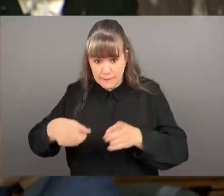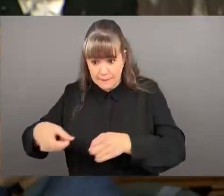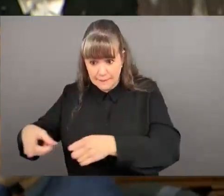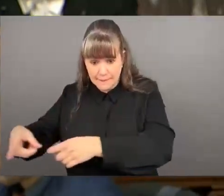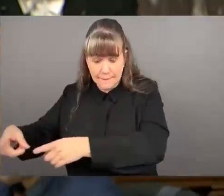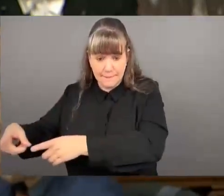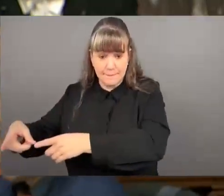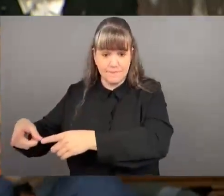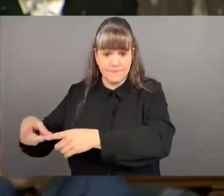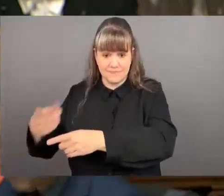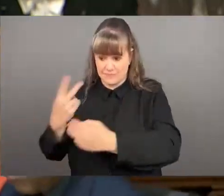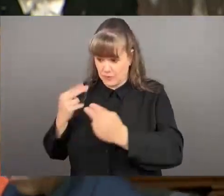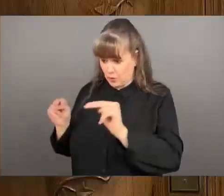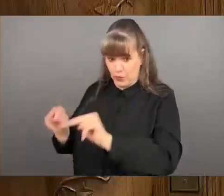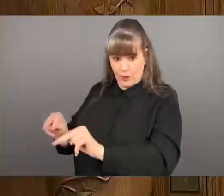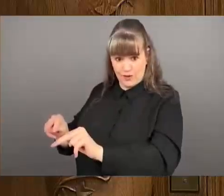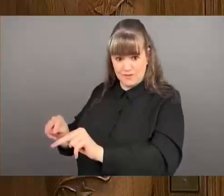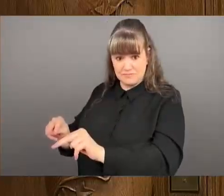Members,